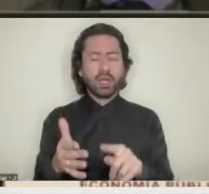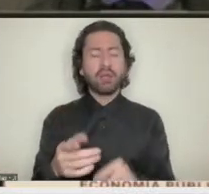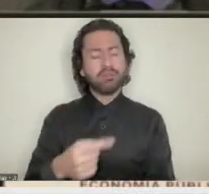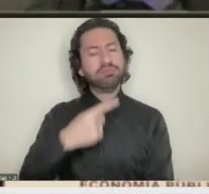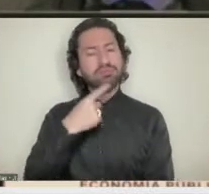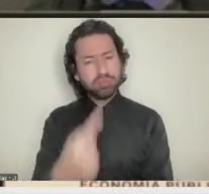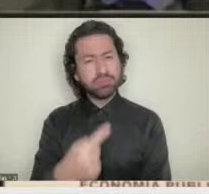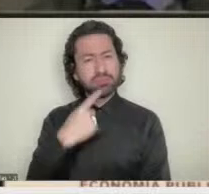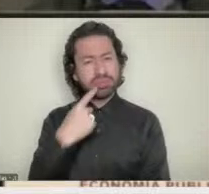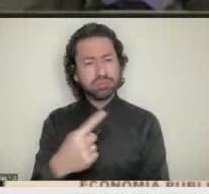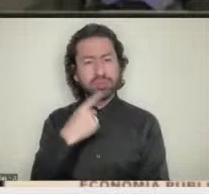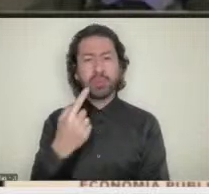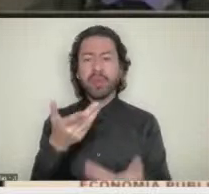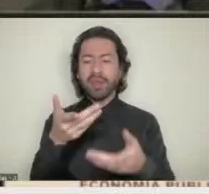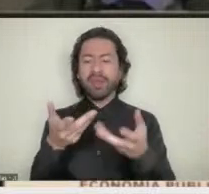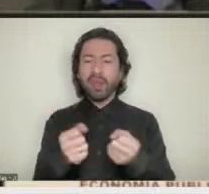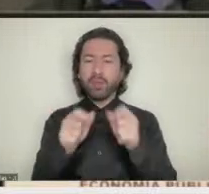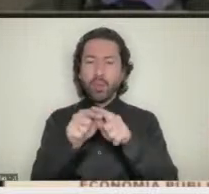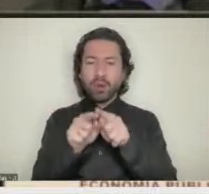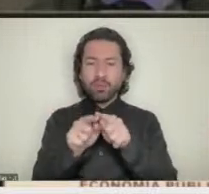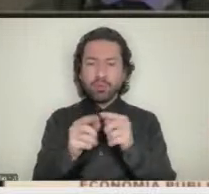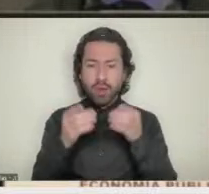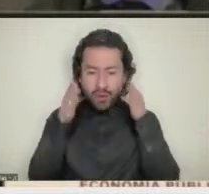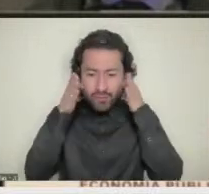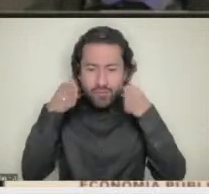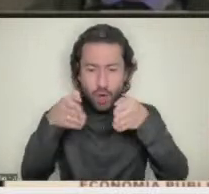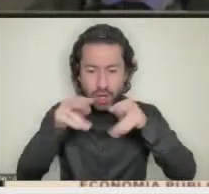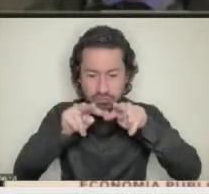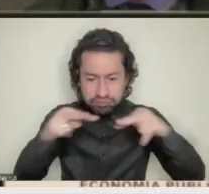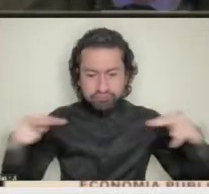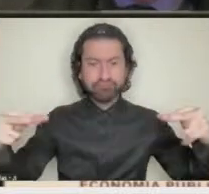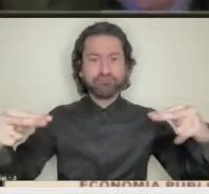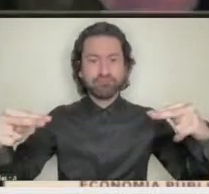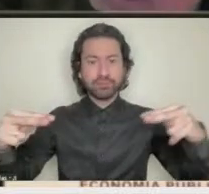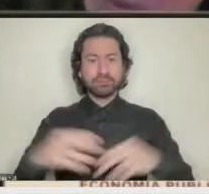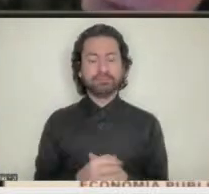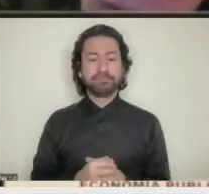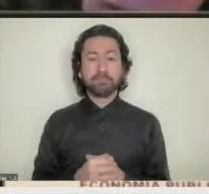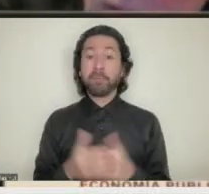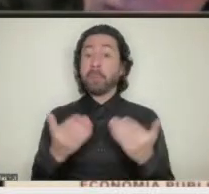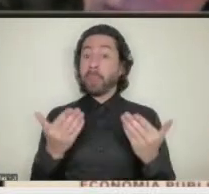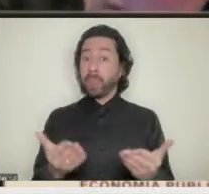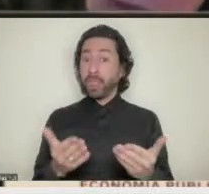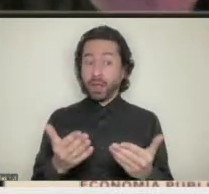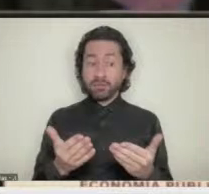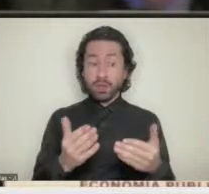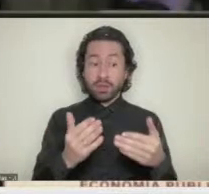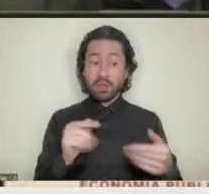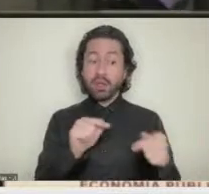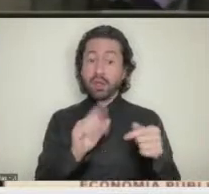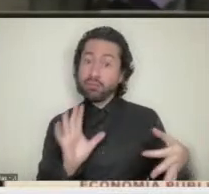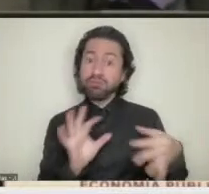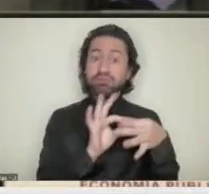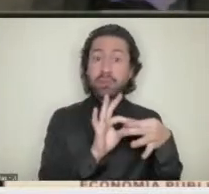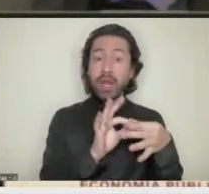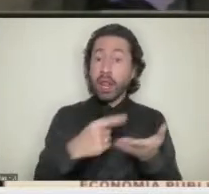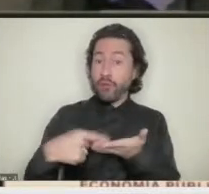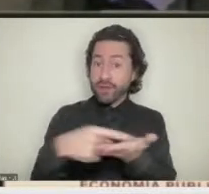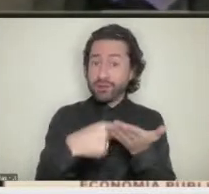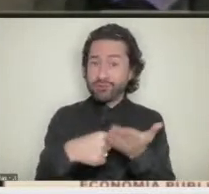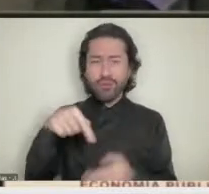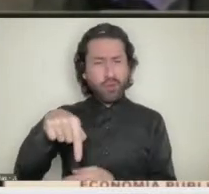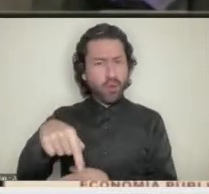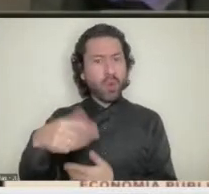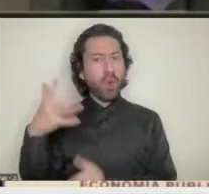have underscored this multidimensional approach. In order to continue discussing this matter